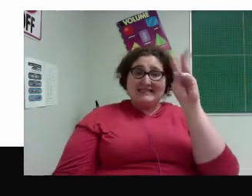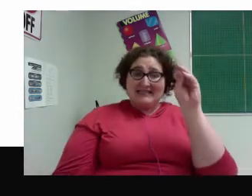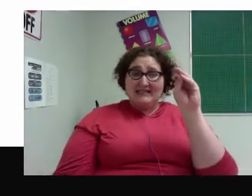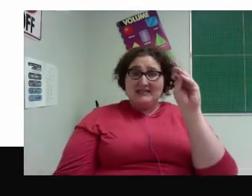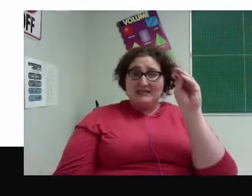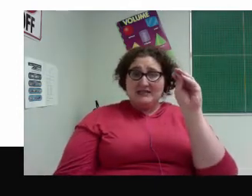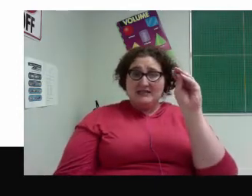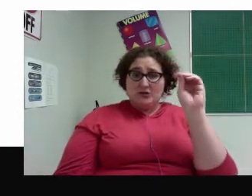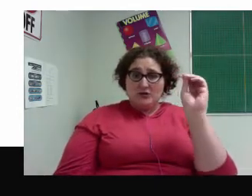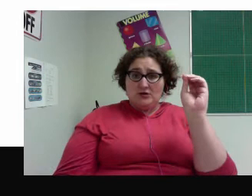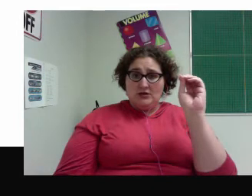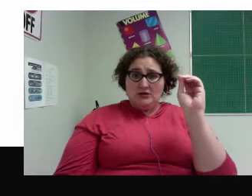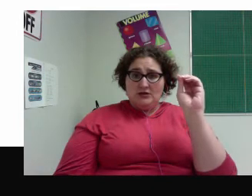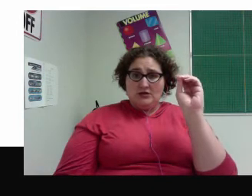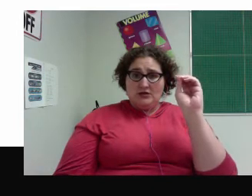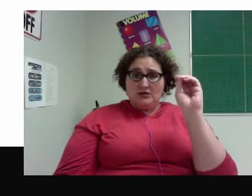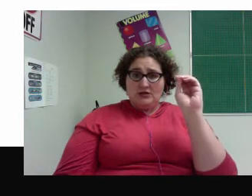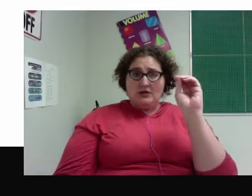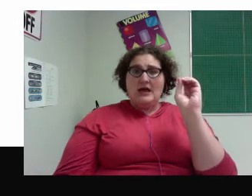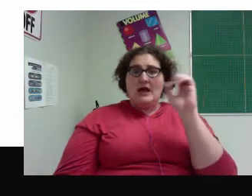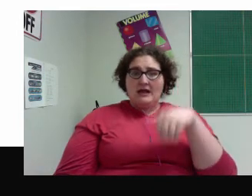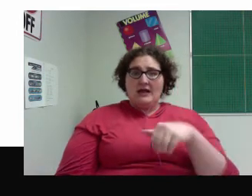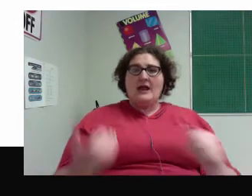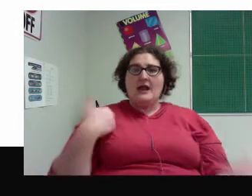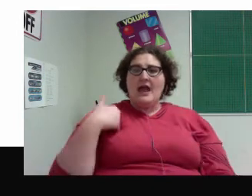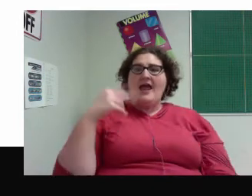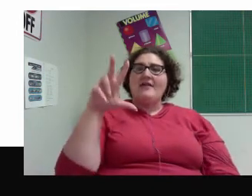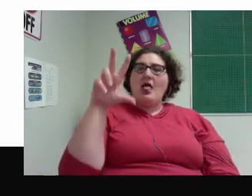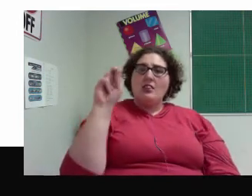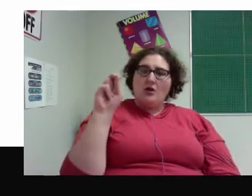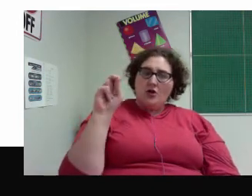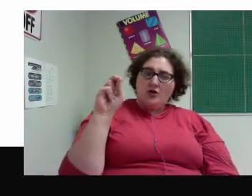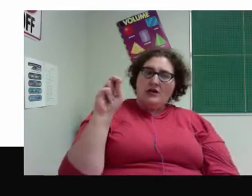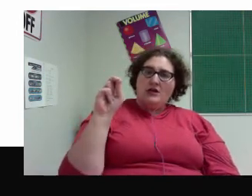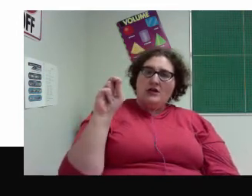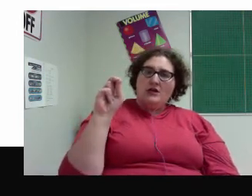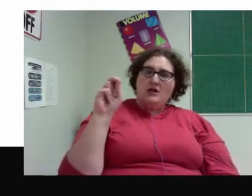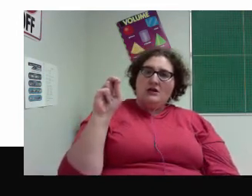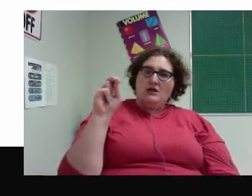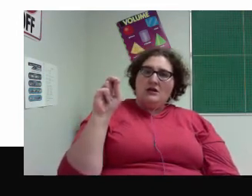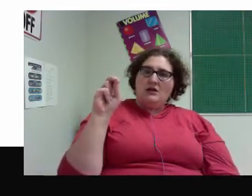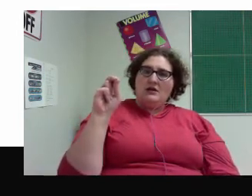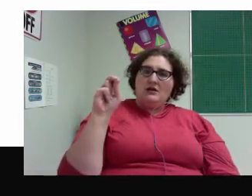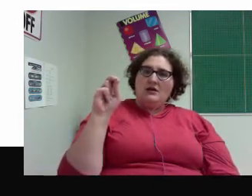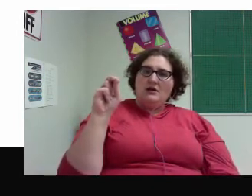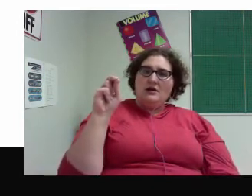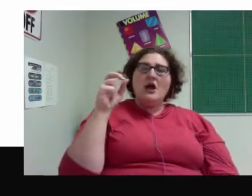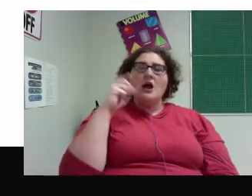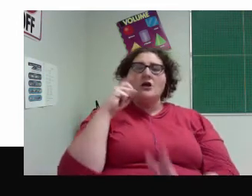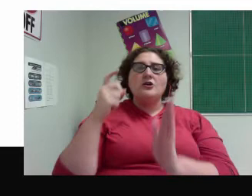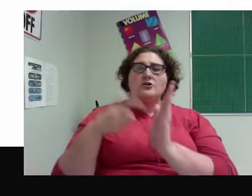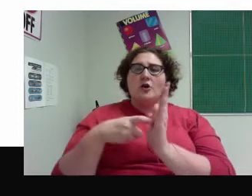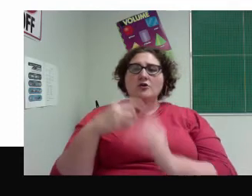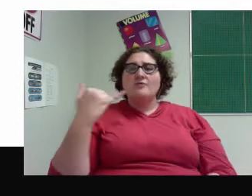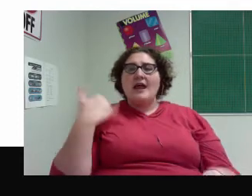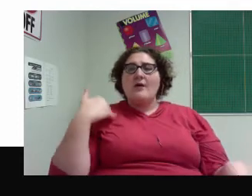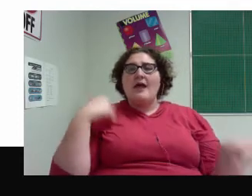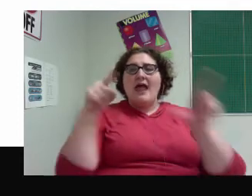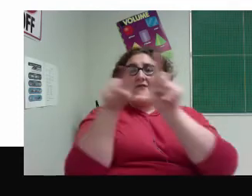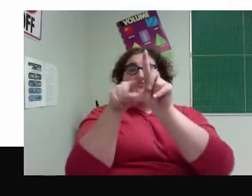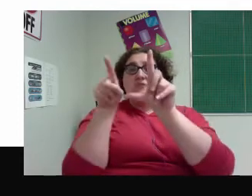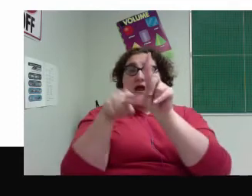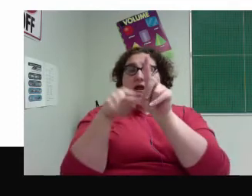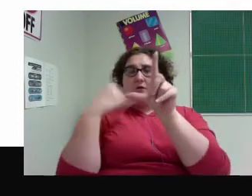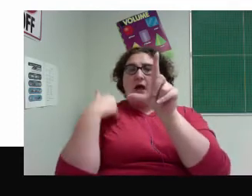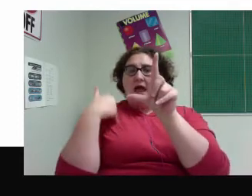I can put in my 30-degree angle, and notice right now I have a right angle